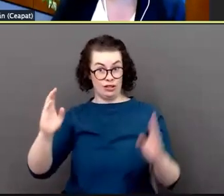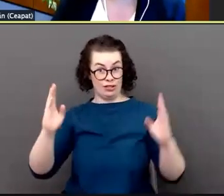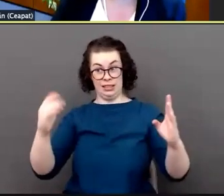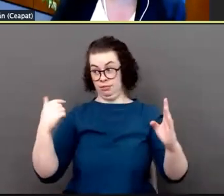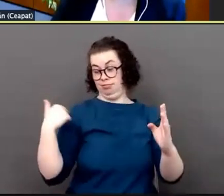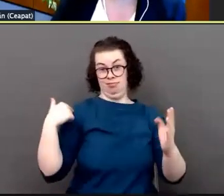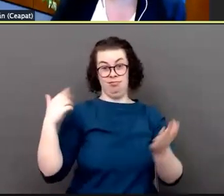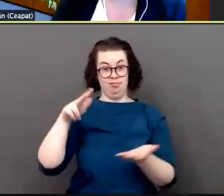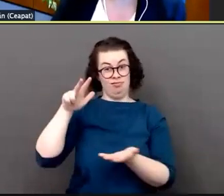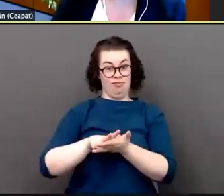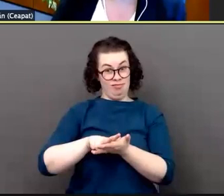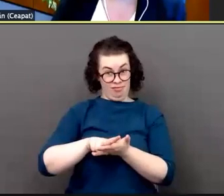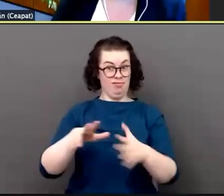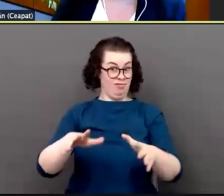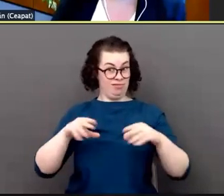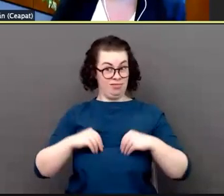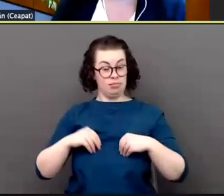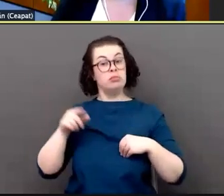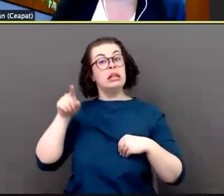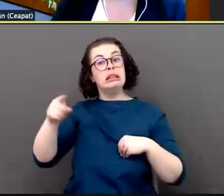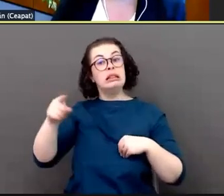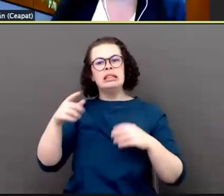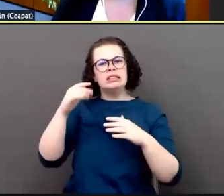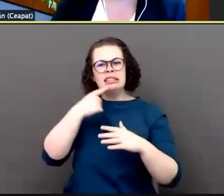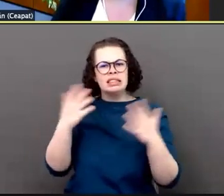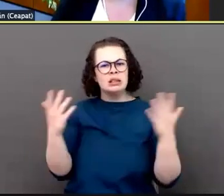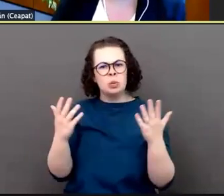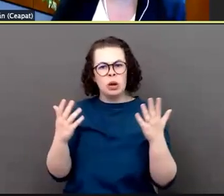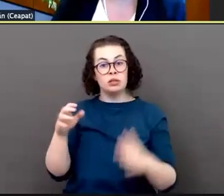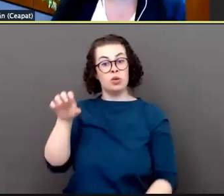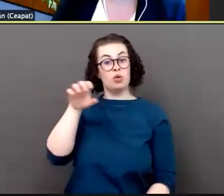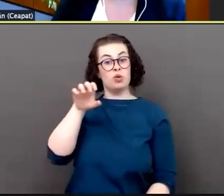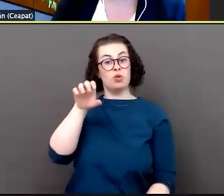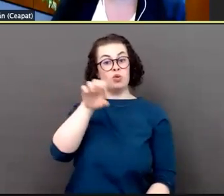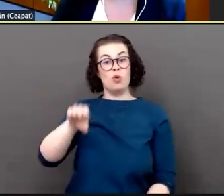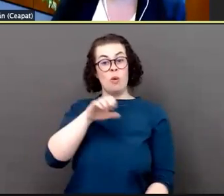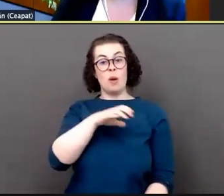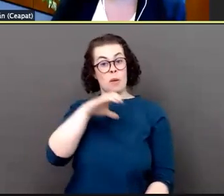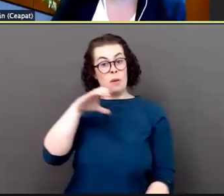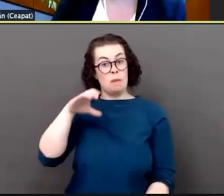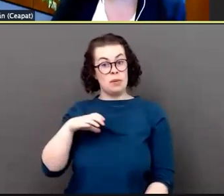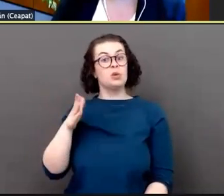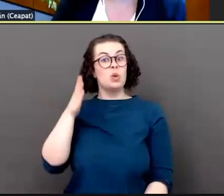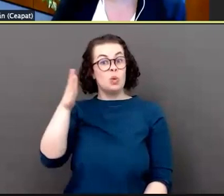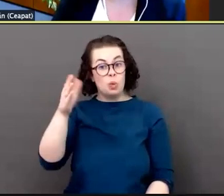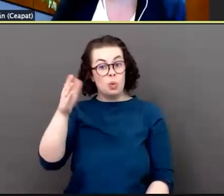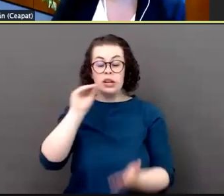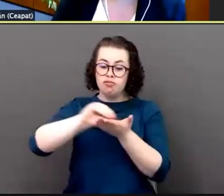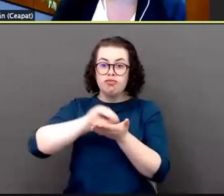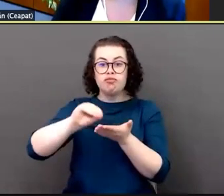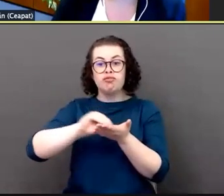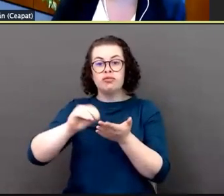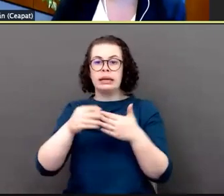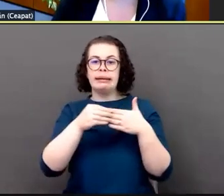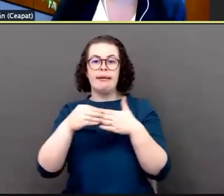2021-2030 states that the European Commission will provide practical guidance to member states